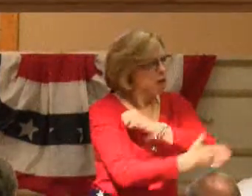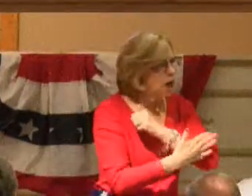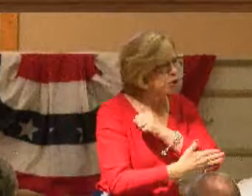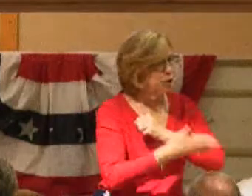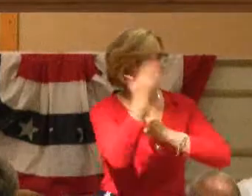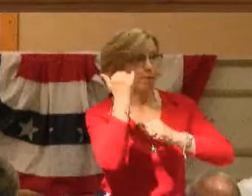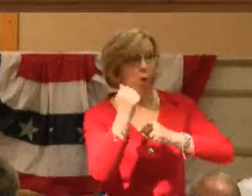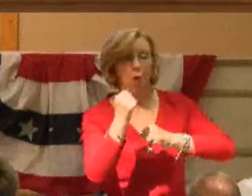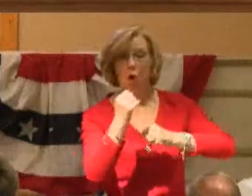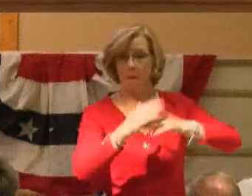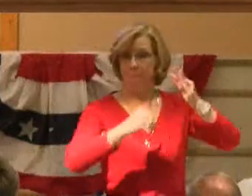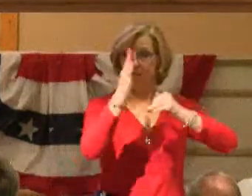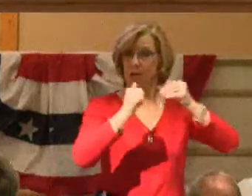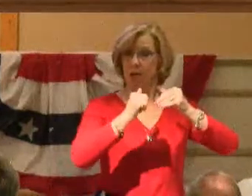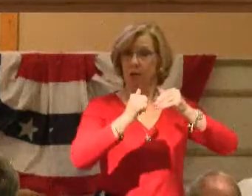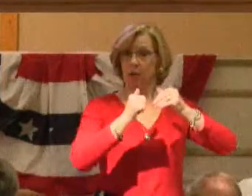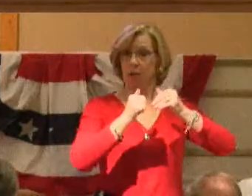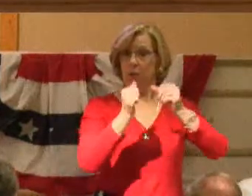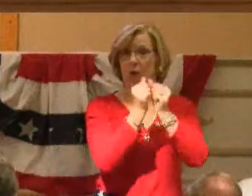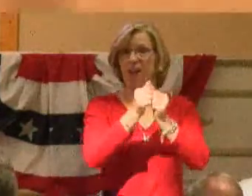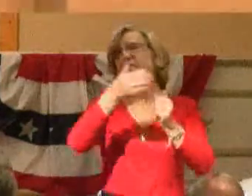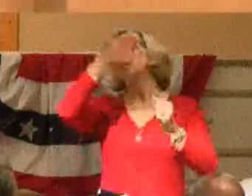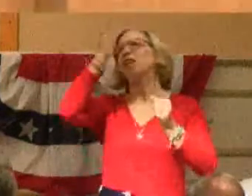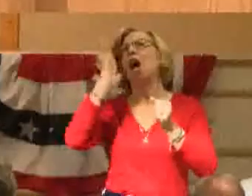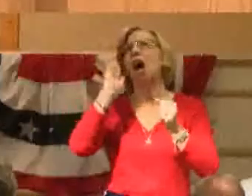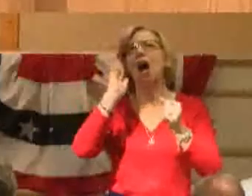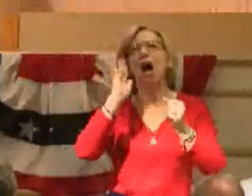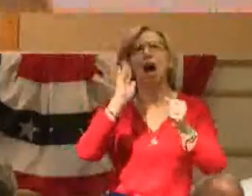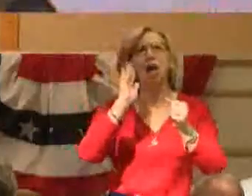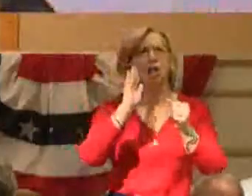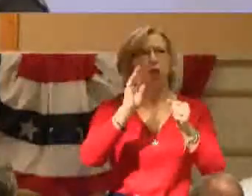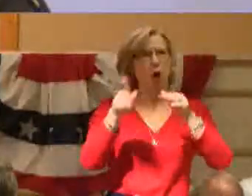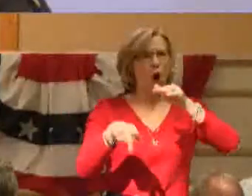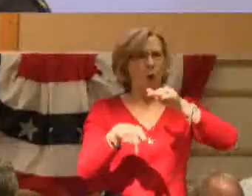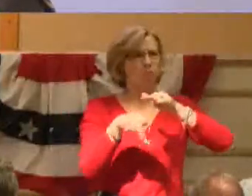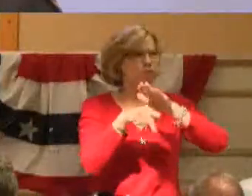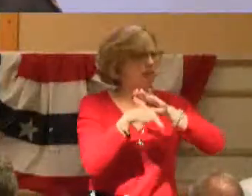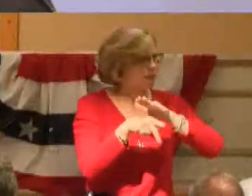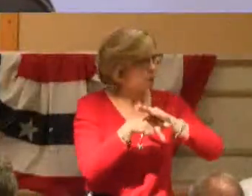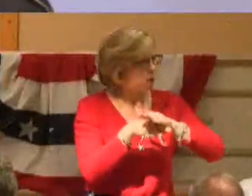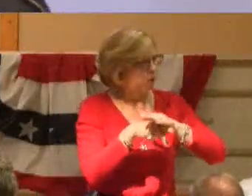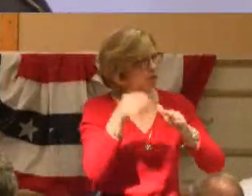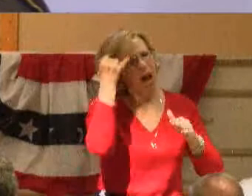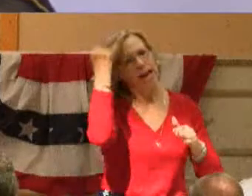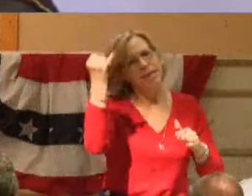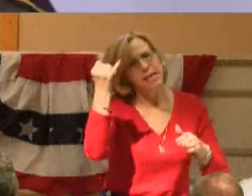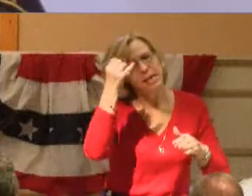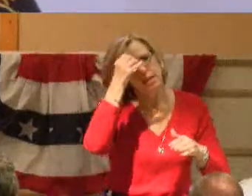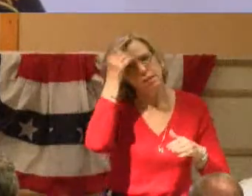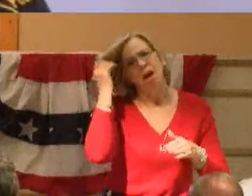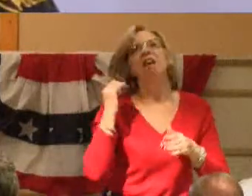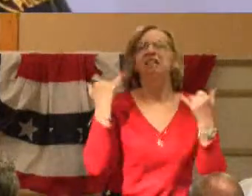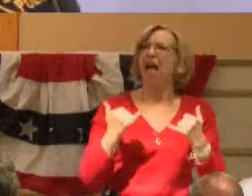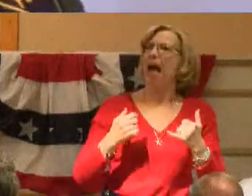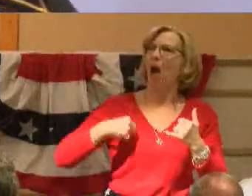upon godly, biblical principles has once again become enslaved into the sin and